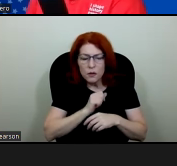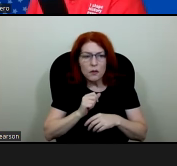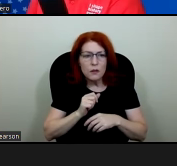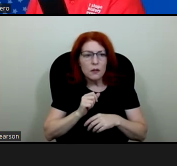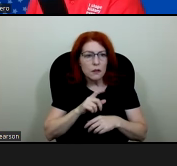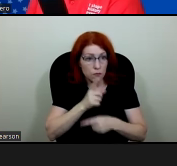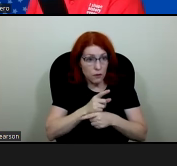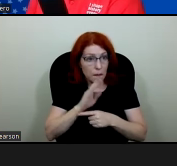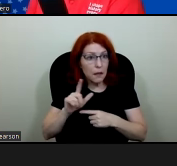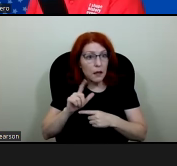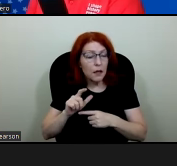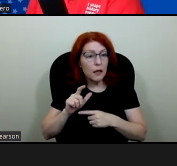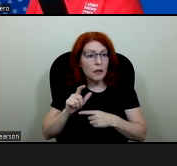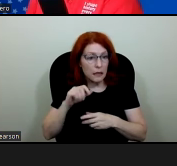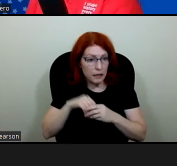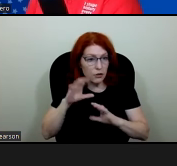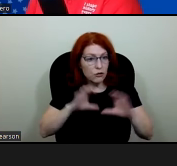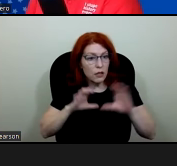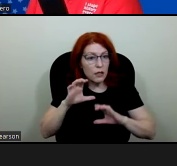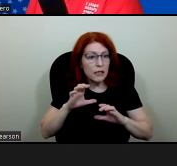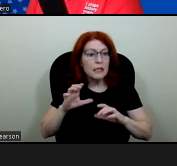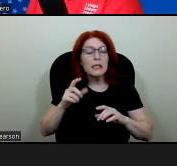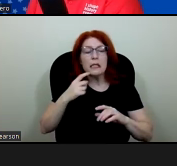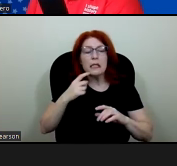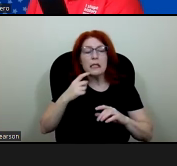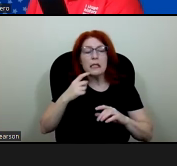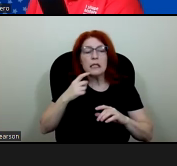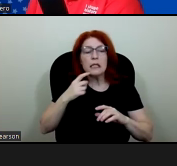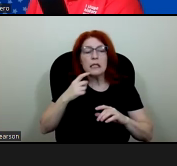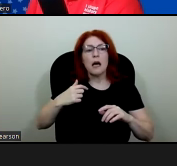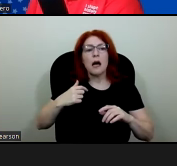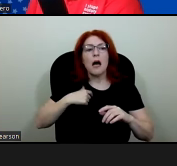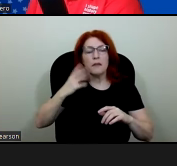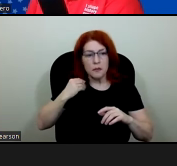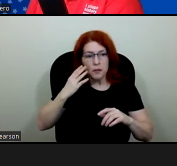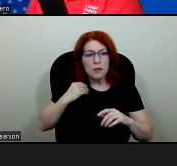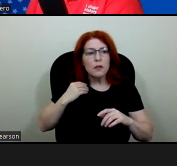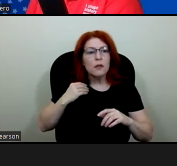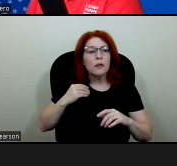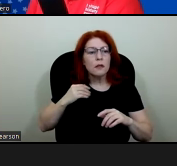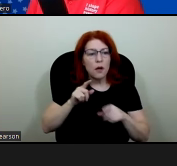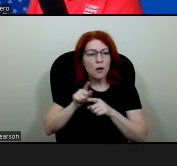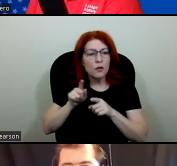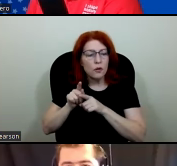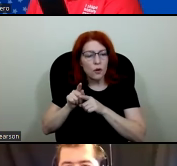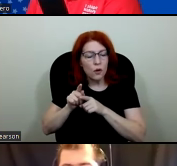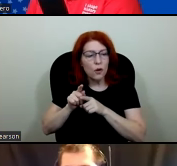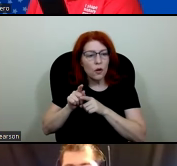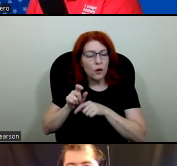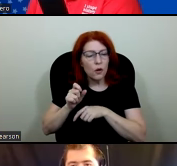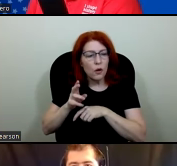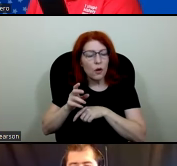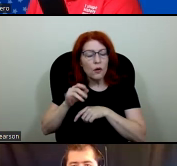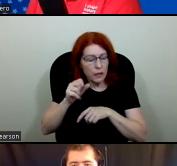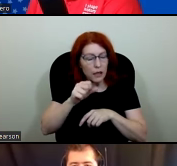correct, Bill? In the chat? Says I have, you've done it, and so had a, oh, so yeah,